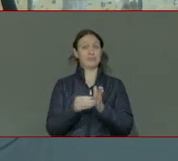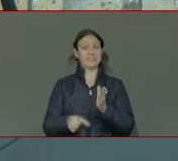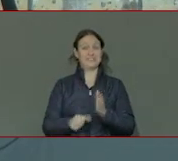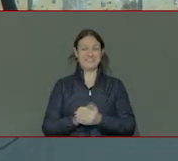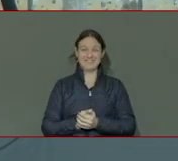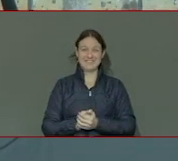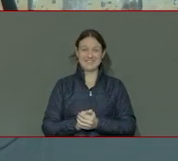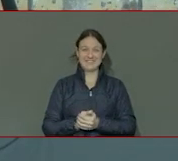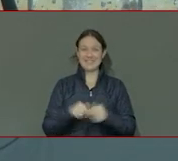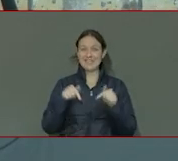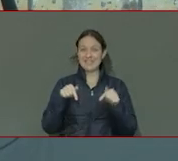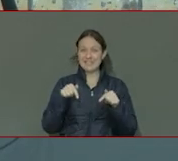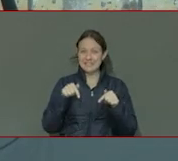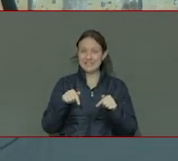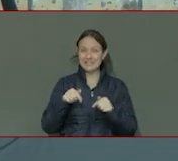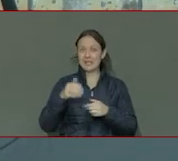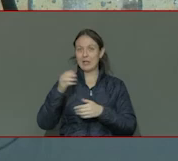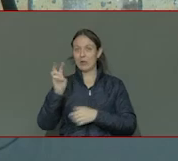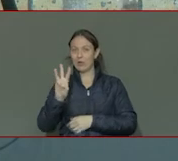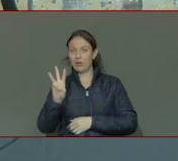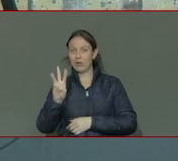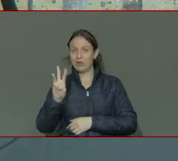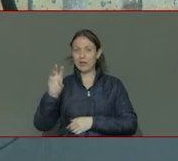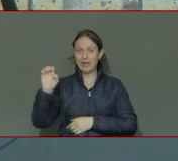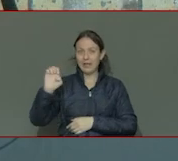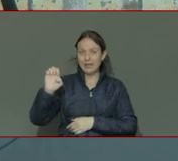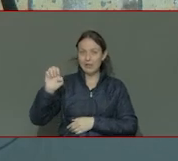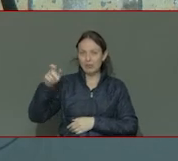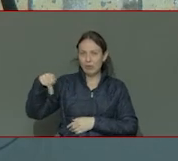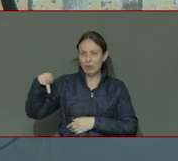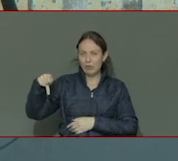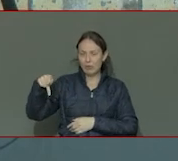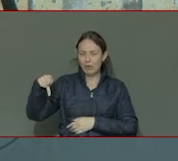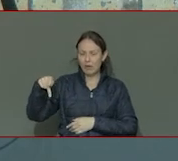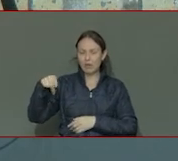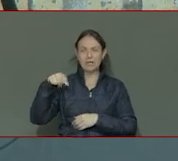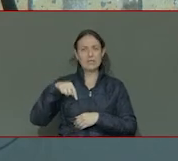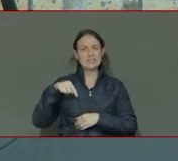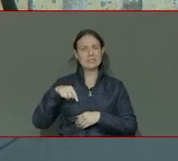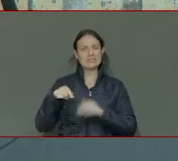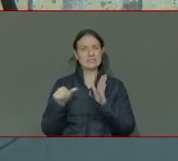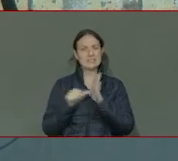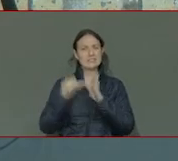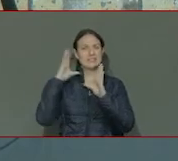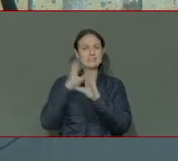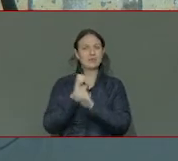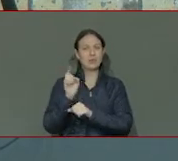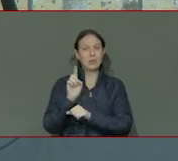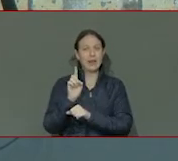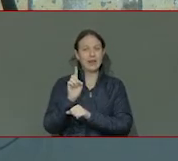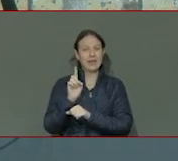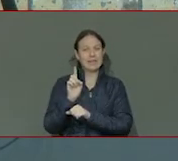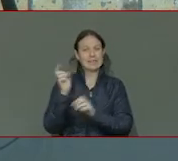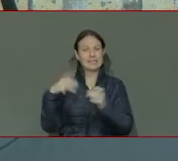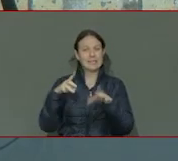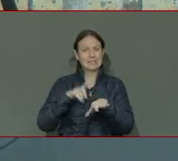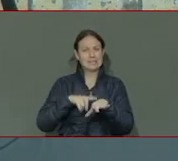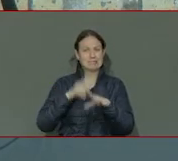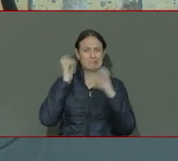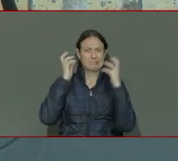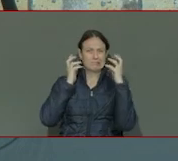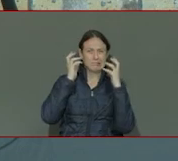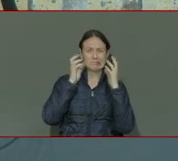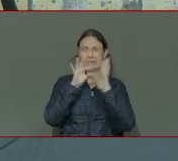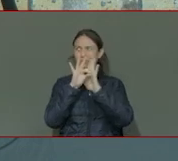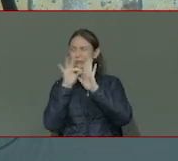Okay, just work, energy and power. Your main concern usually is that you don't know which formula to use. That's